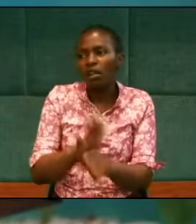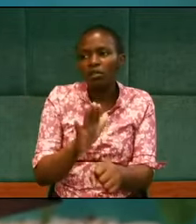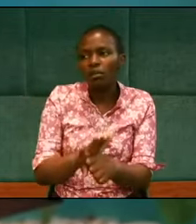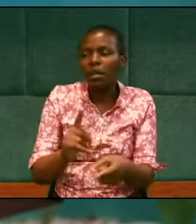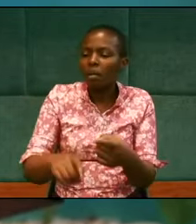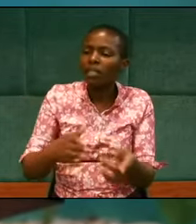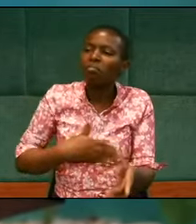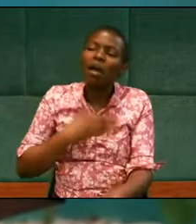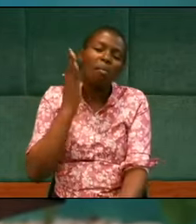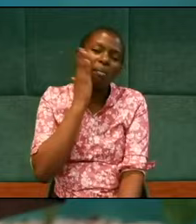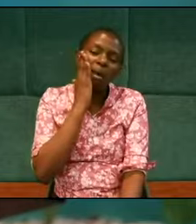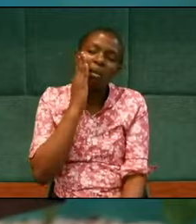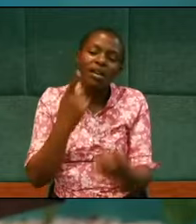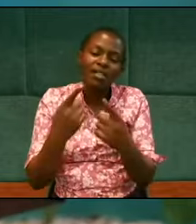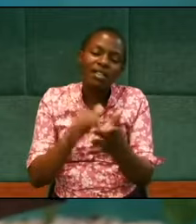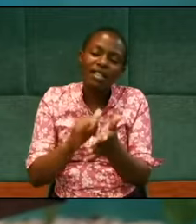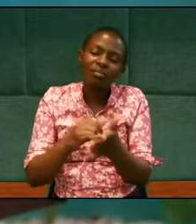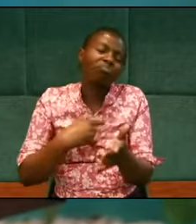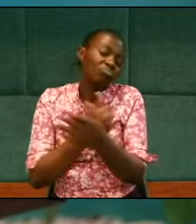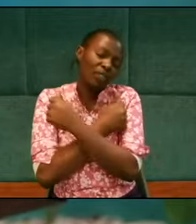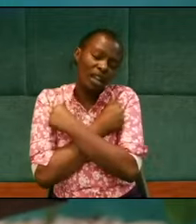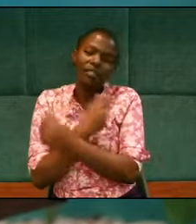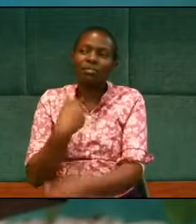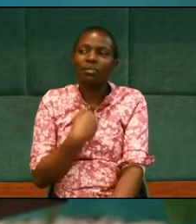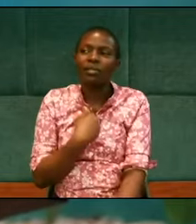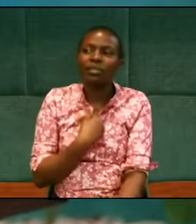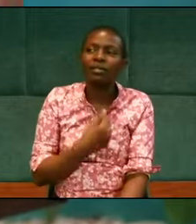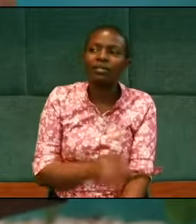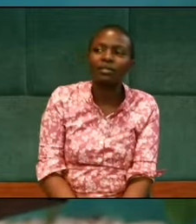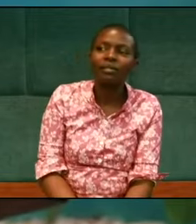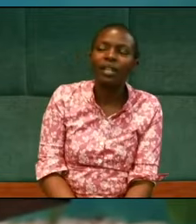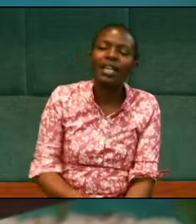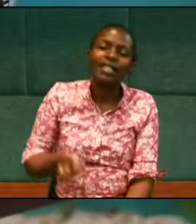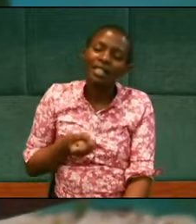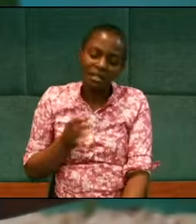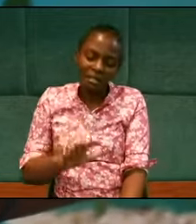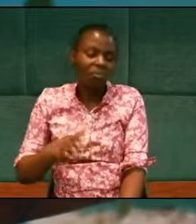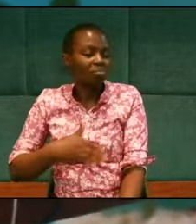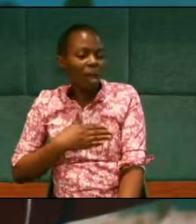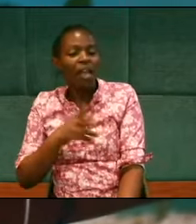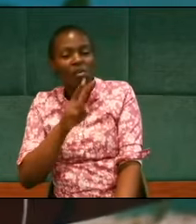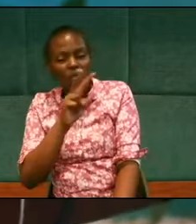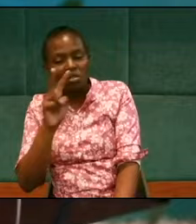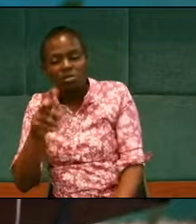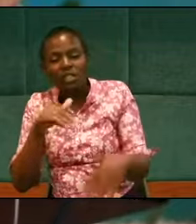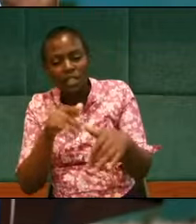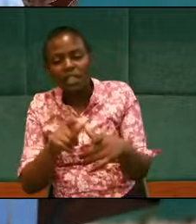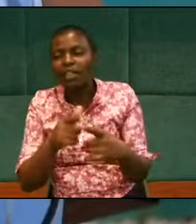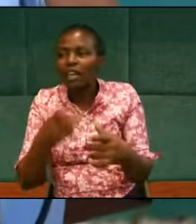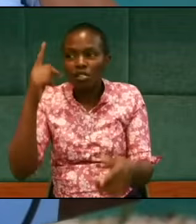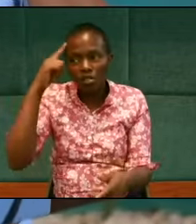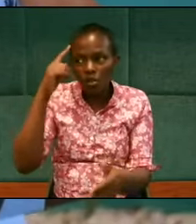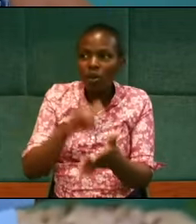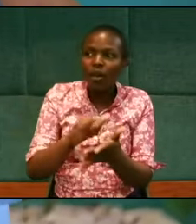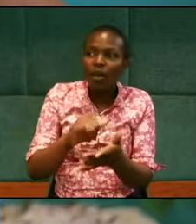sick, you think I have no wife. My mother loves me. My sisters, they are watching. They know mama loves me. But when I